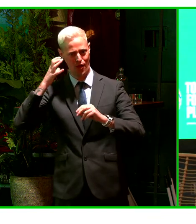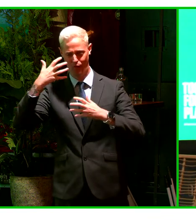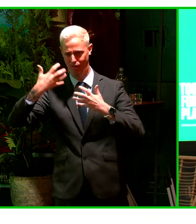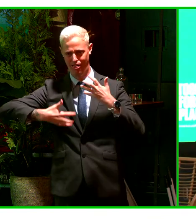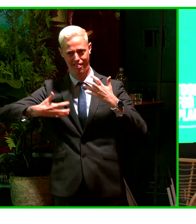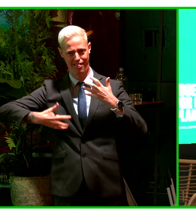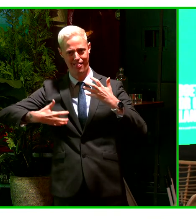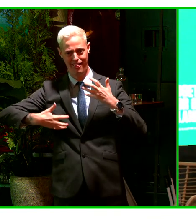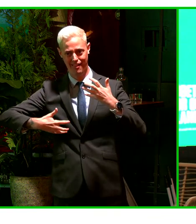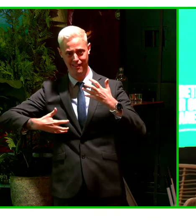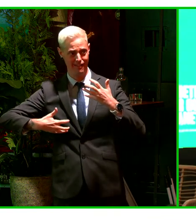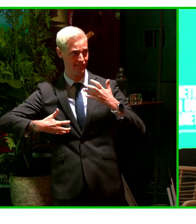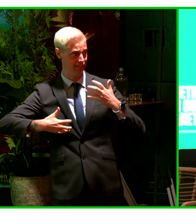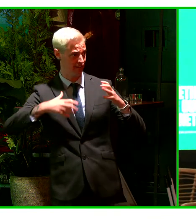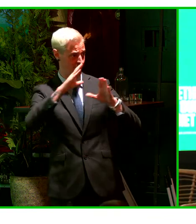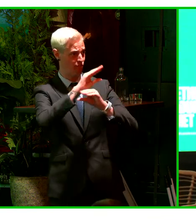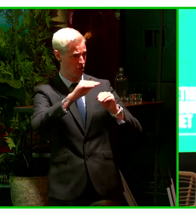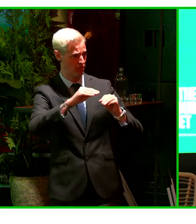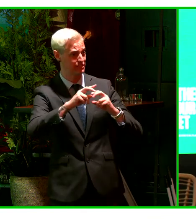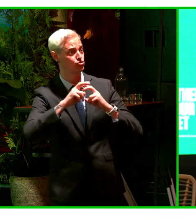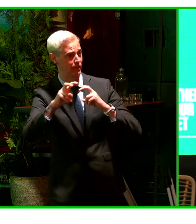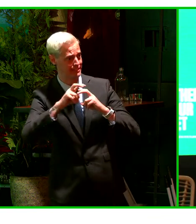We're going to be talking about transport.